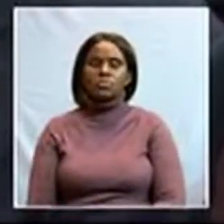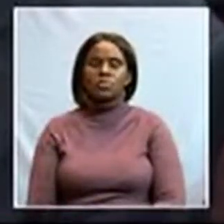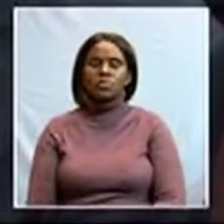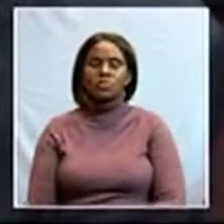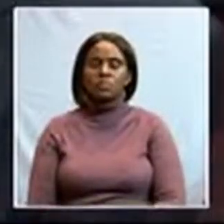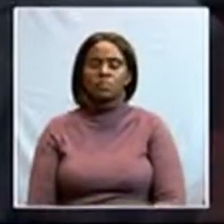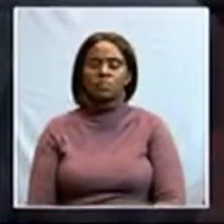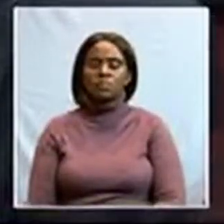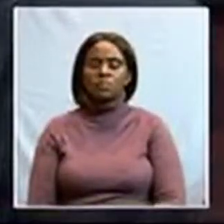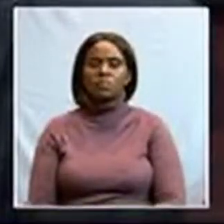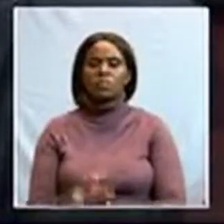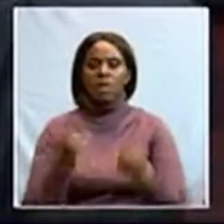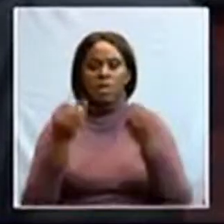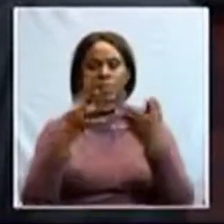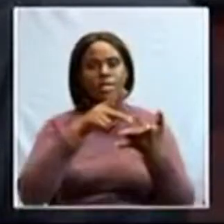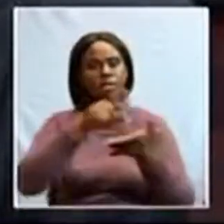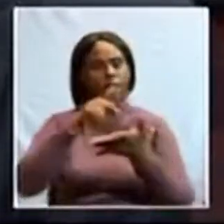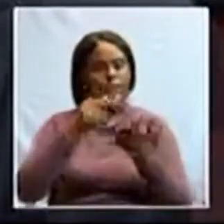And how many were paid here?